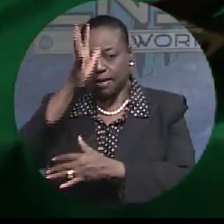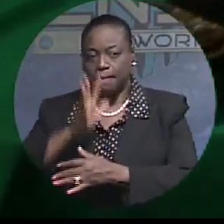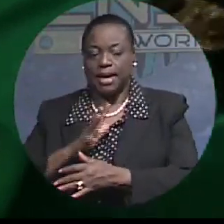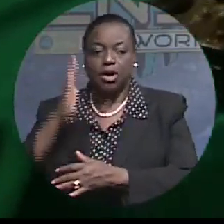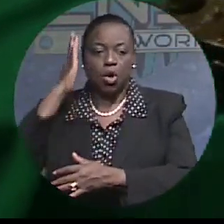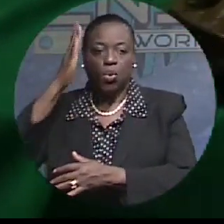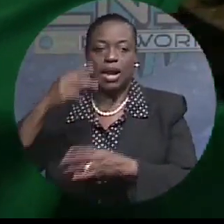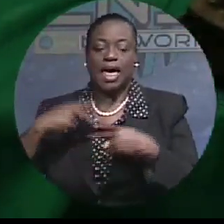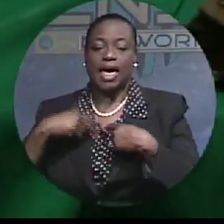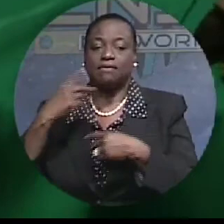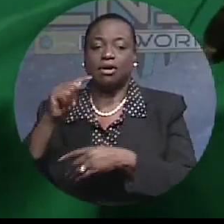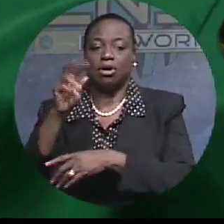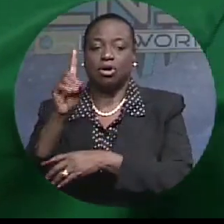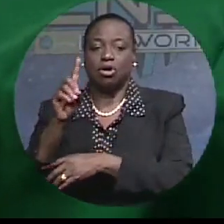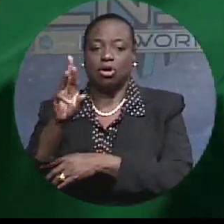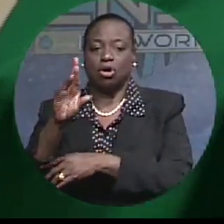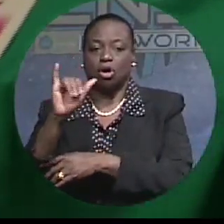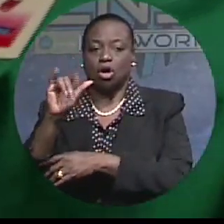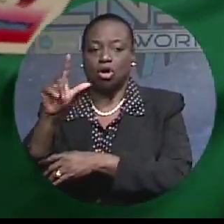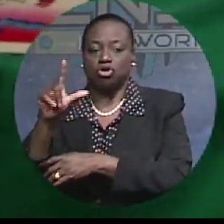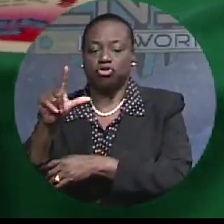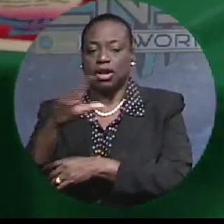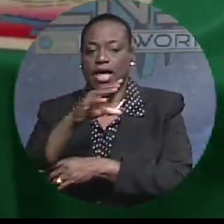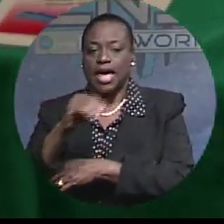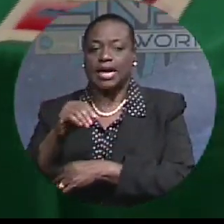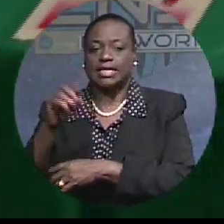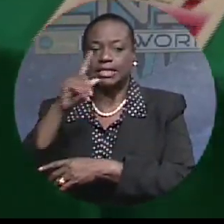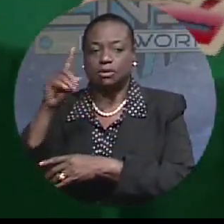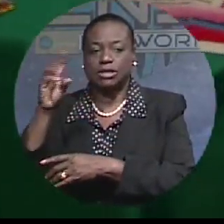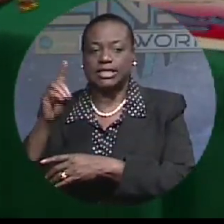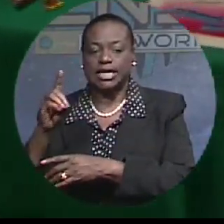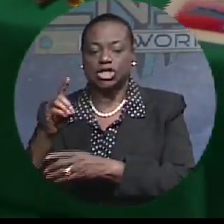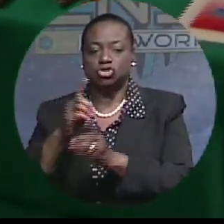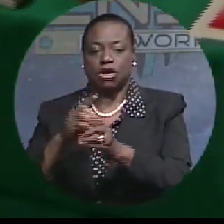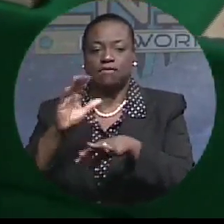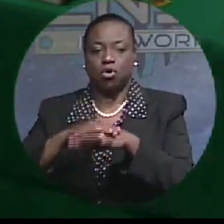followed by a smoke detection drive on Wednesday. LaDon Davis, ZNS Network News.